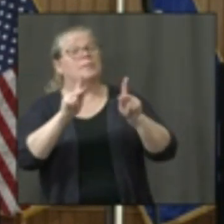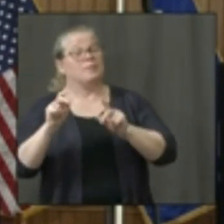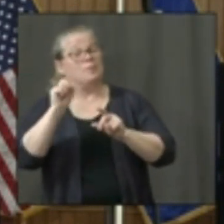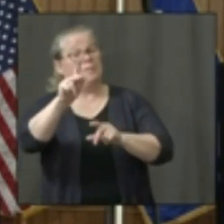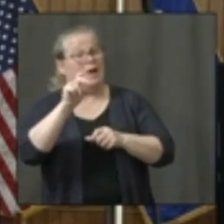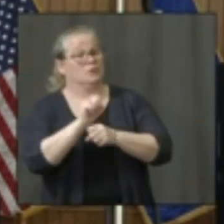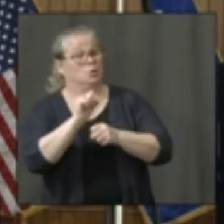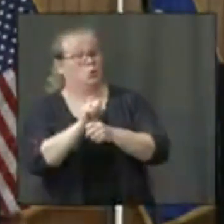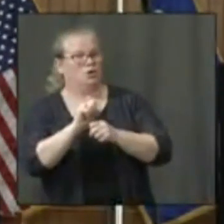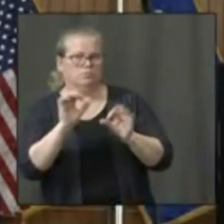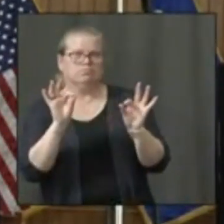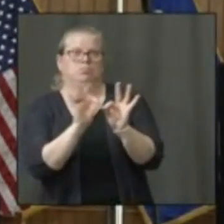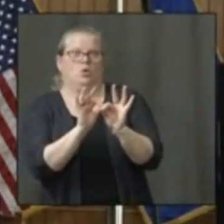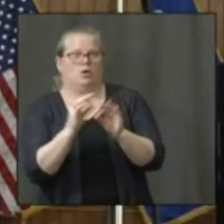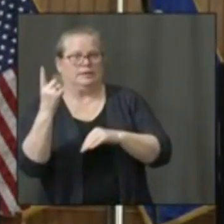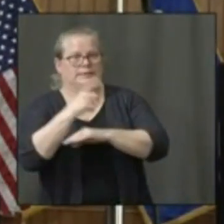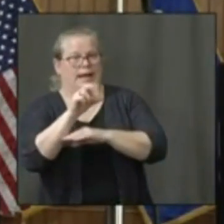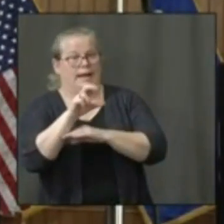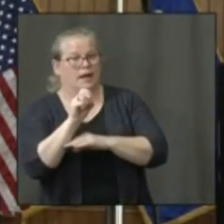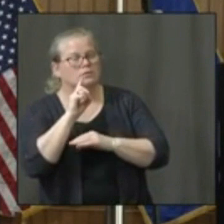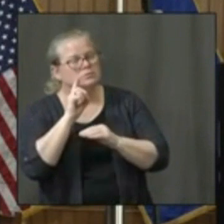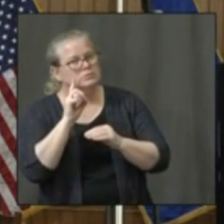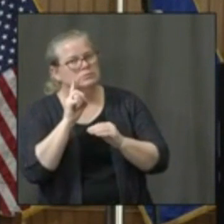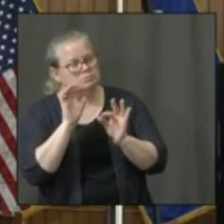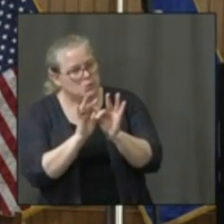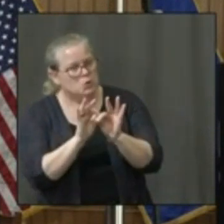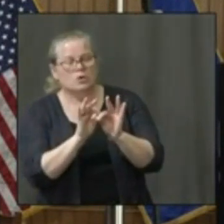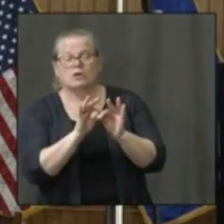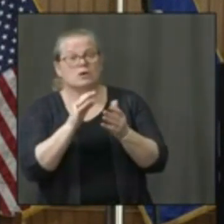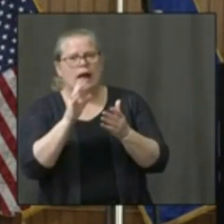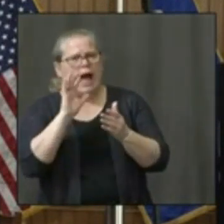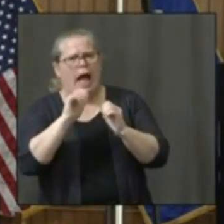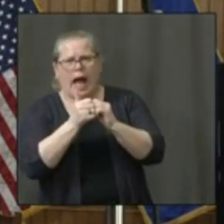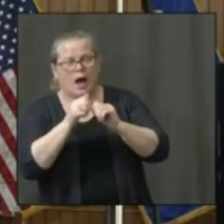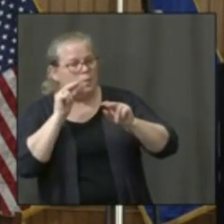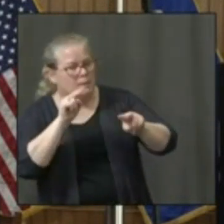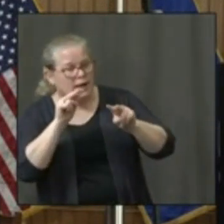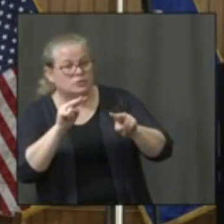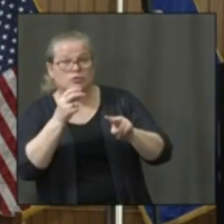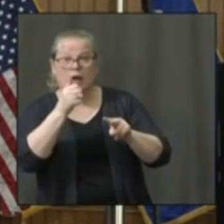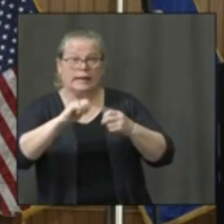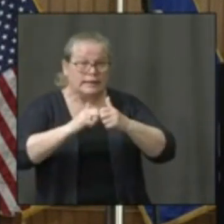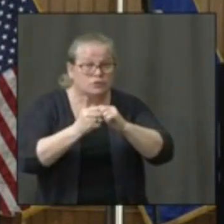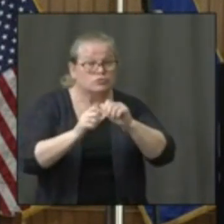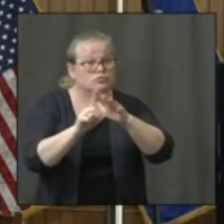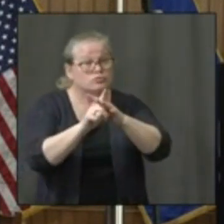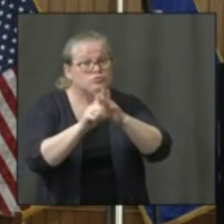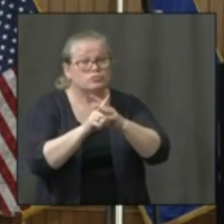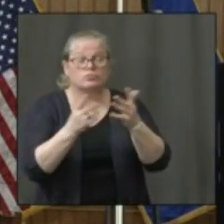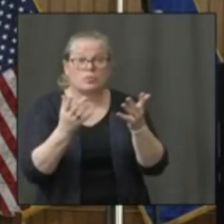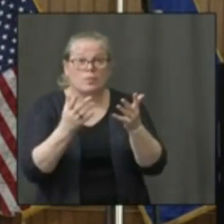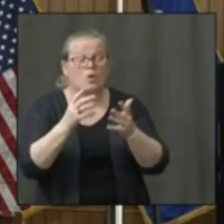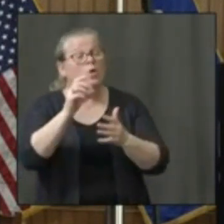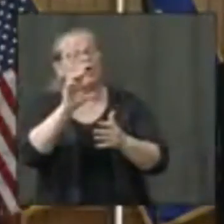all around. How are you monitoring for COVID cases, and have you had any COVID cases in the daycare?